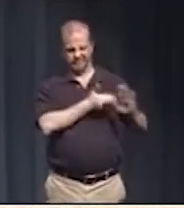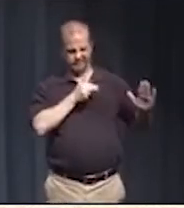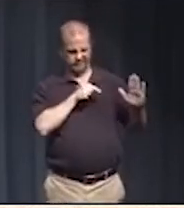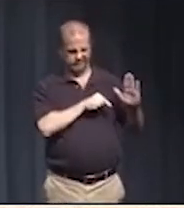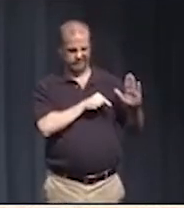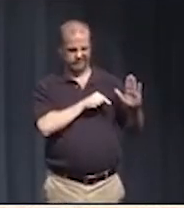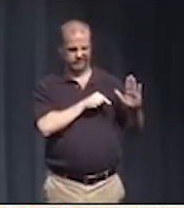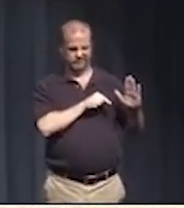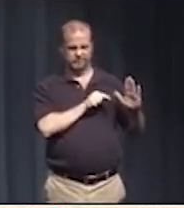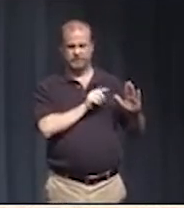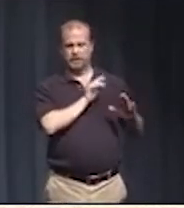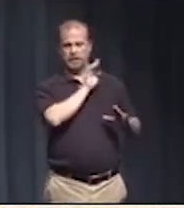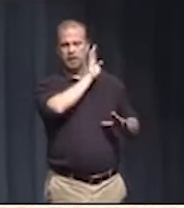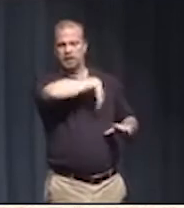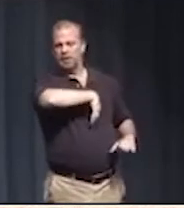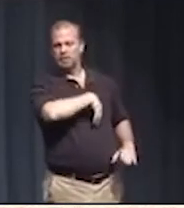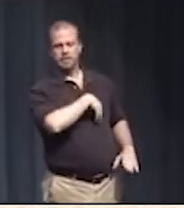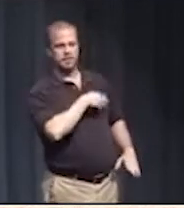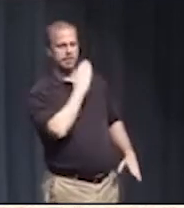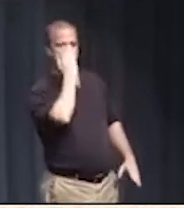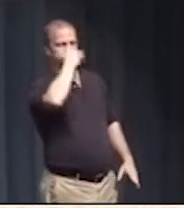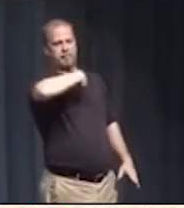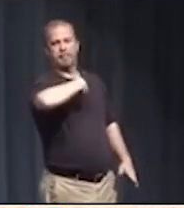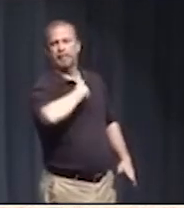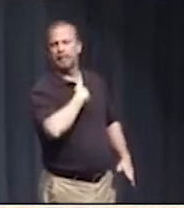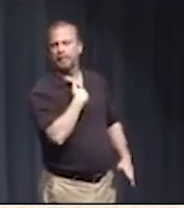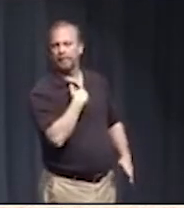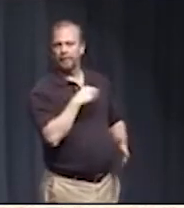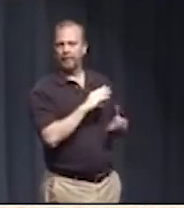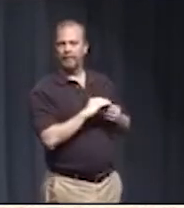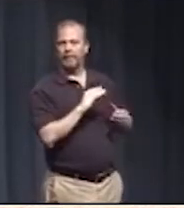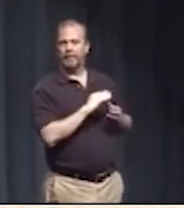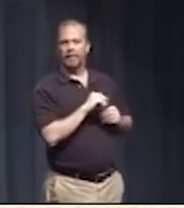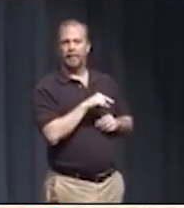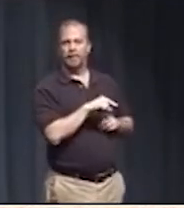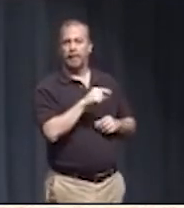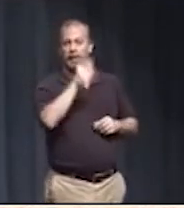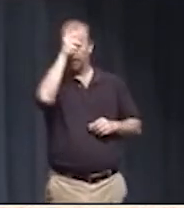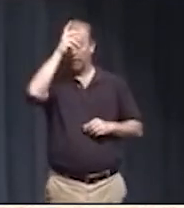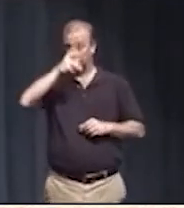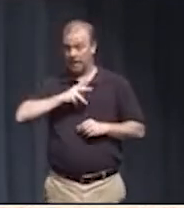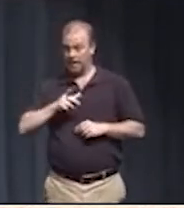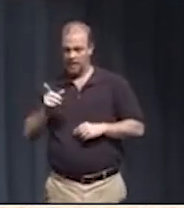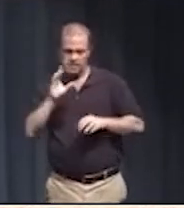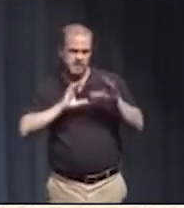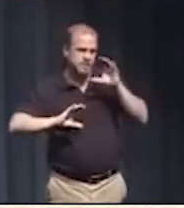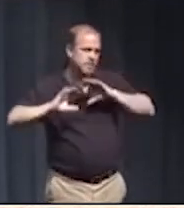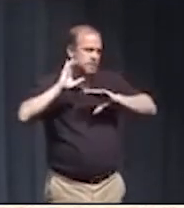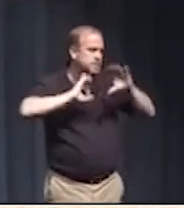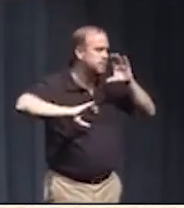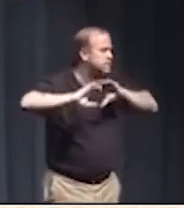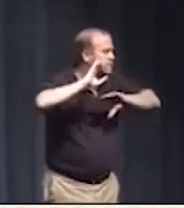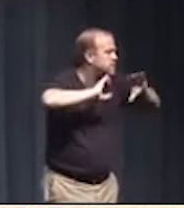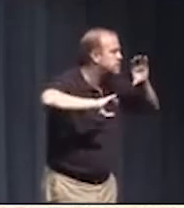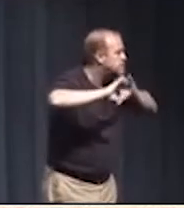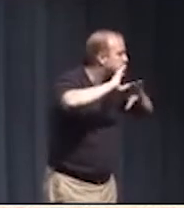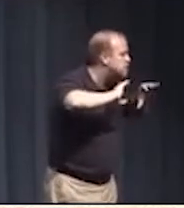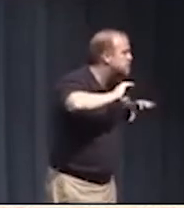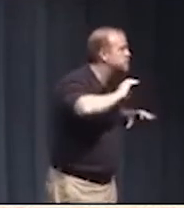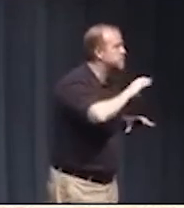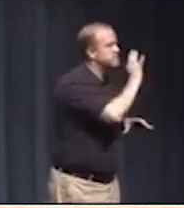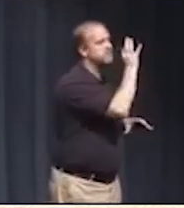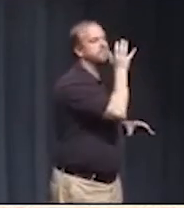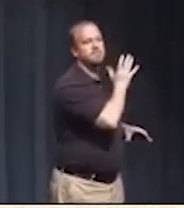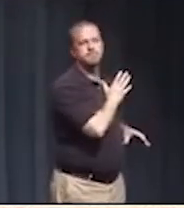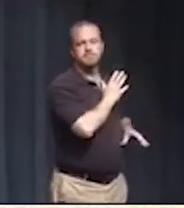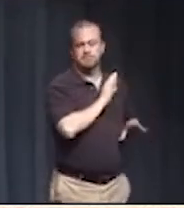off the screen kind of character that is some goal for the man to achieve. But very rarely do